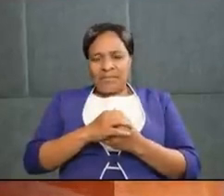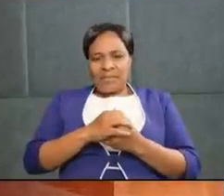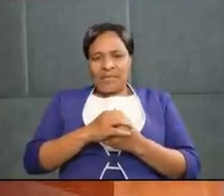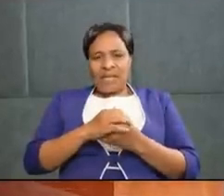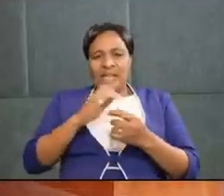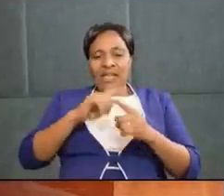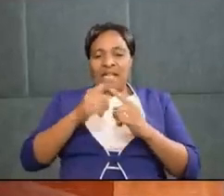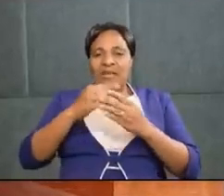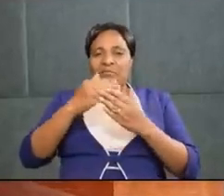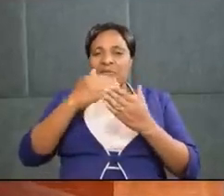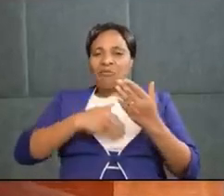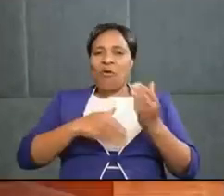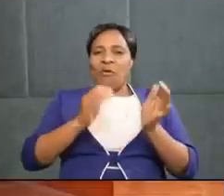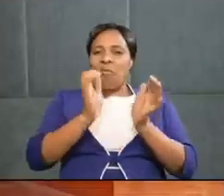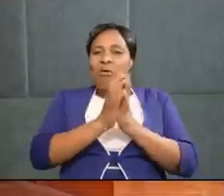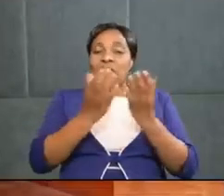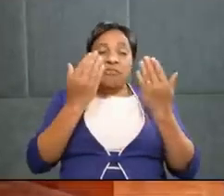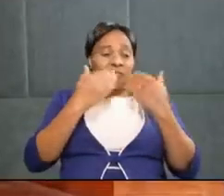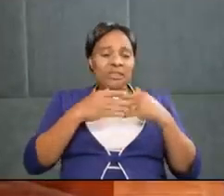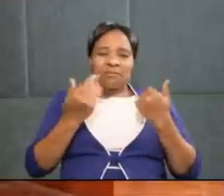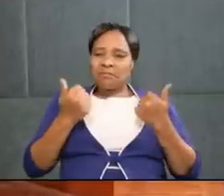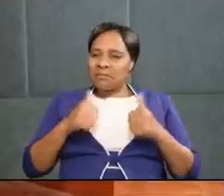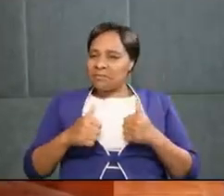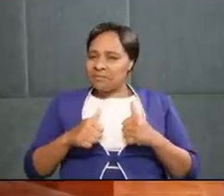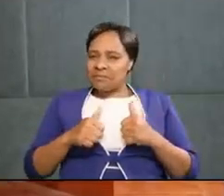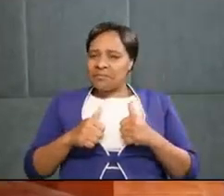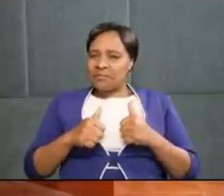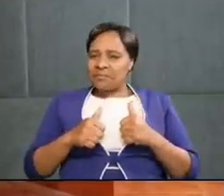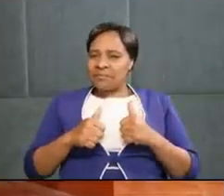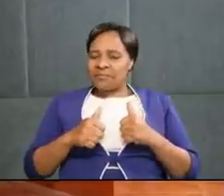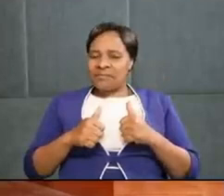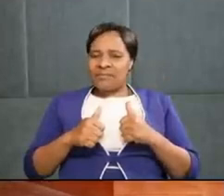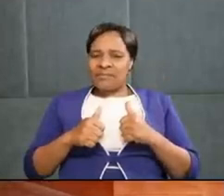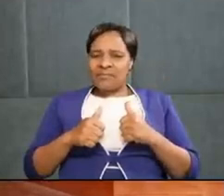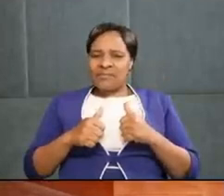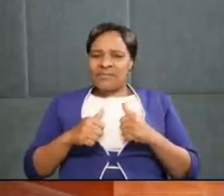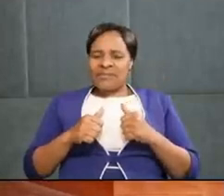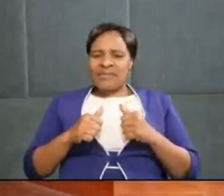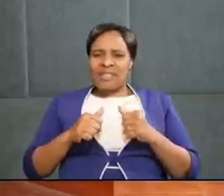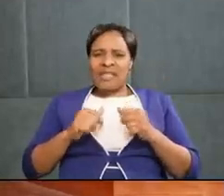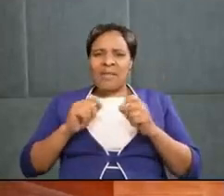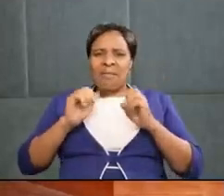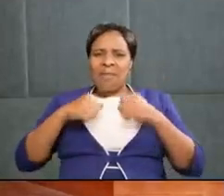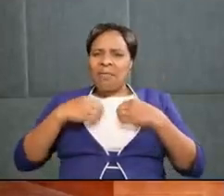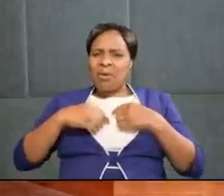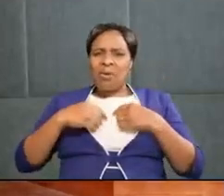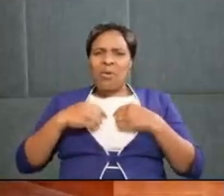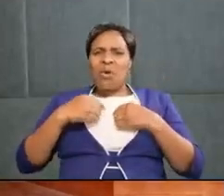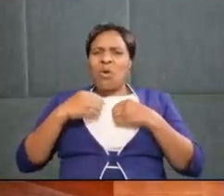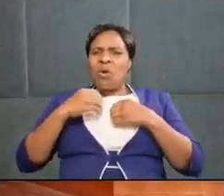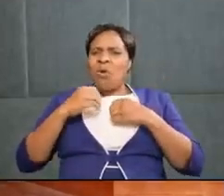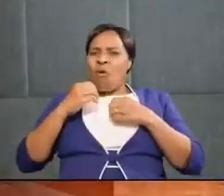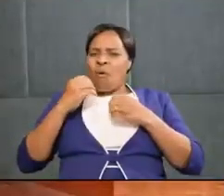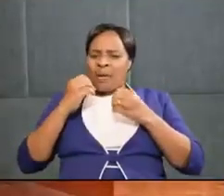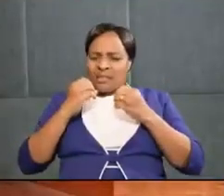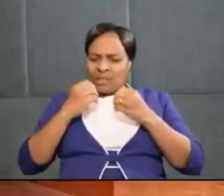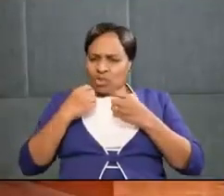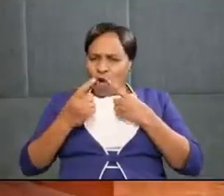And before Paul could finish, the mob started chanting and